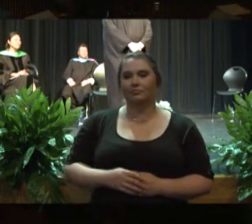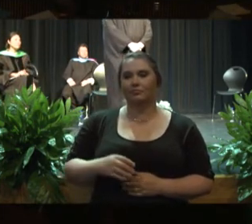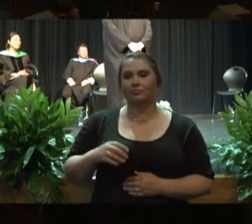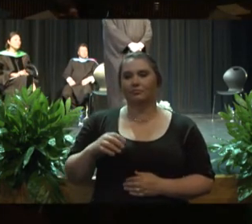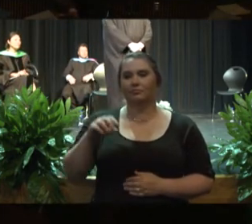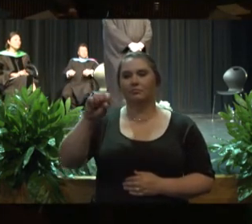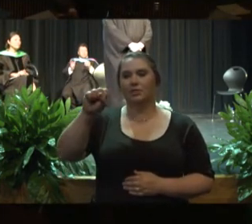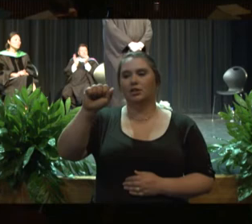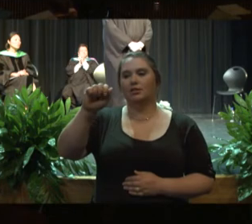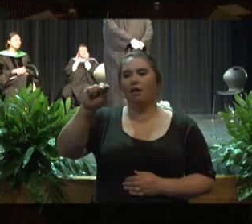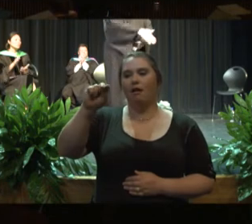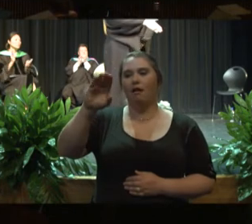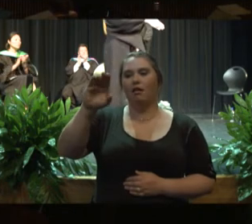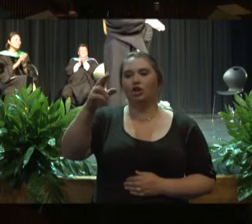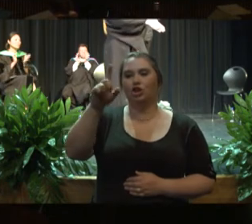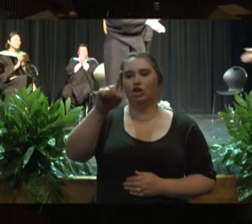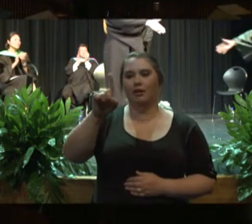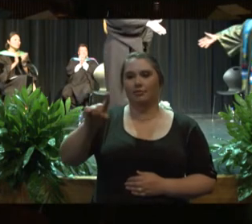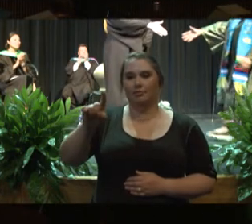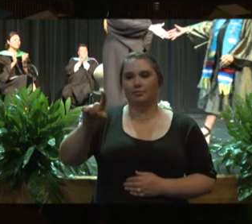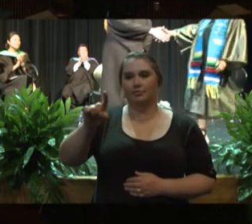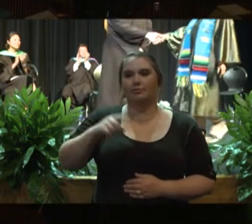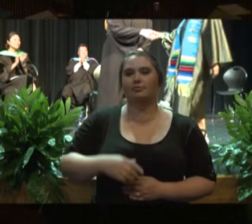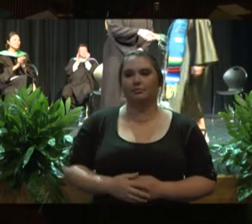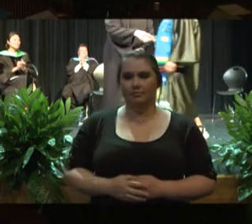Nadia Alejandra Sanchez.